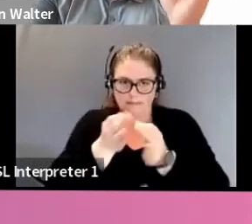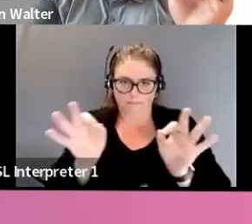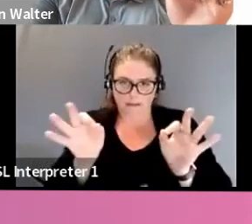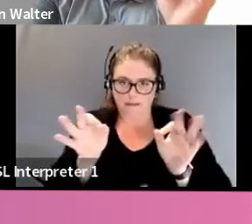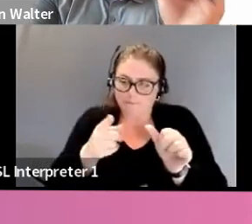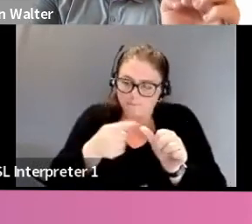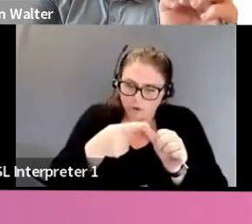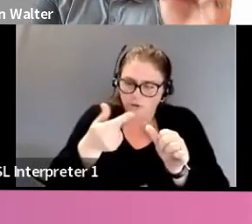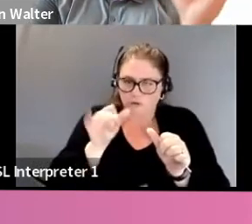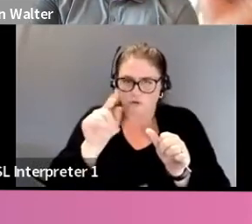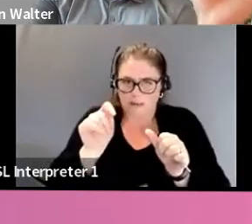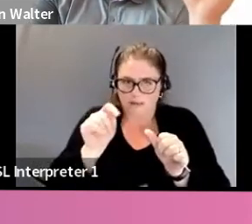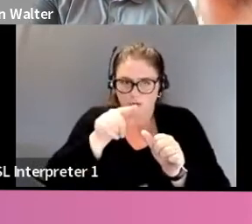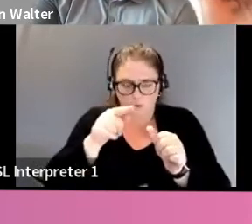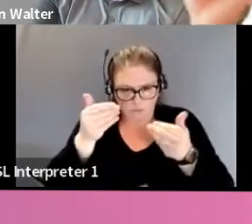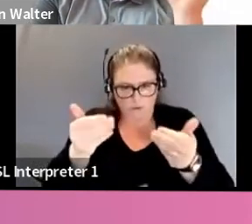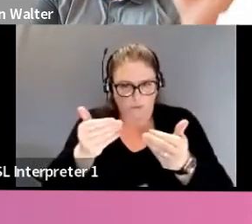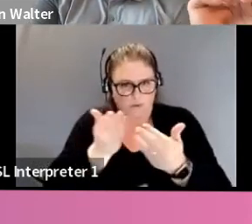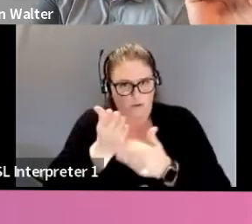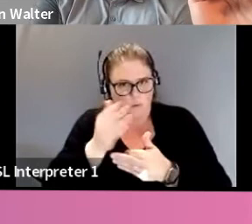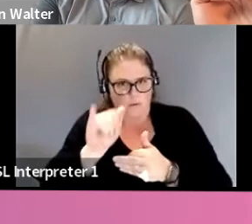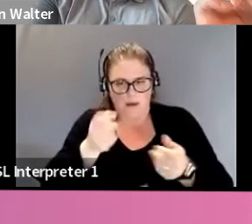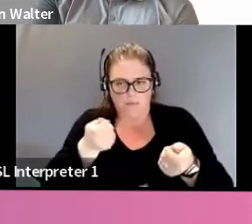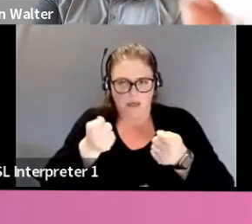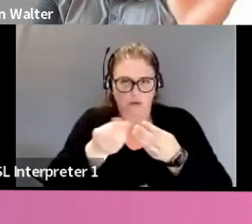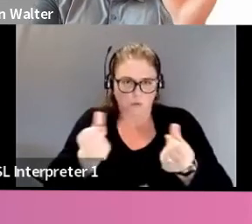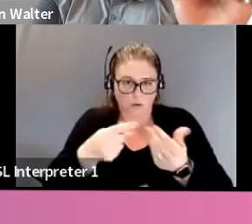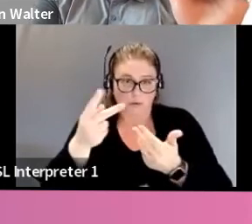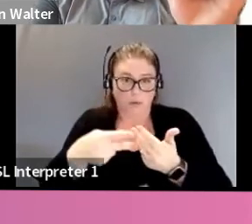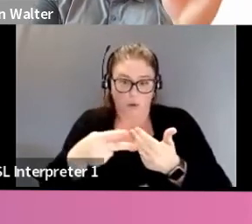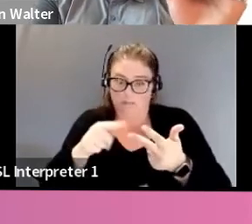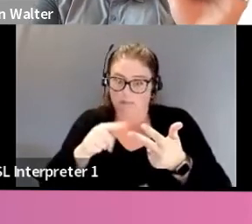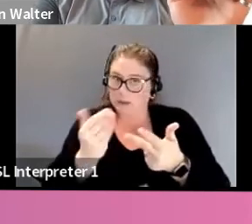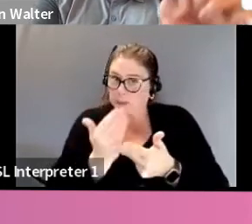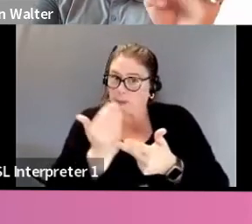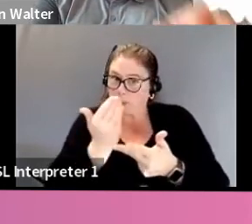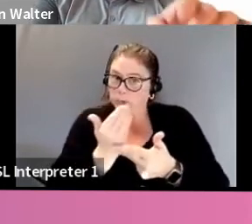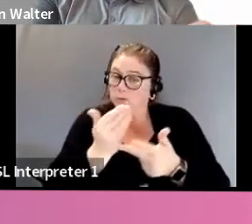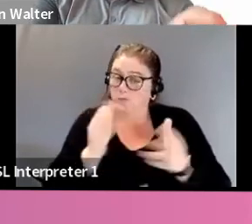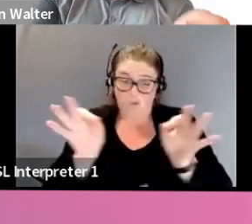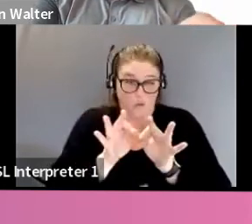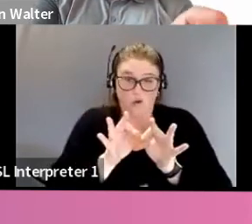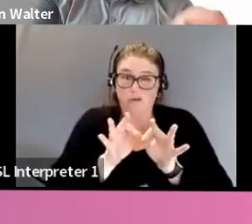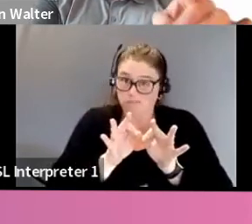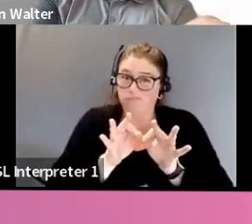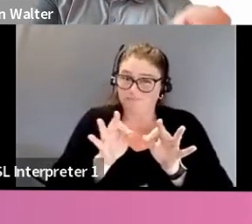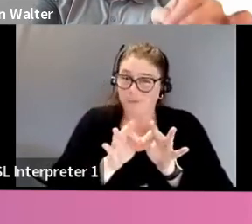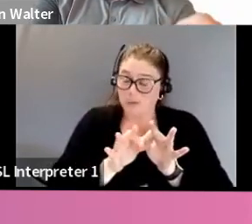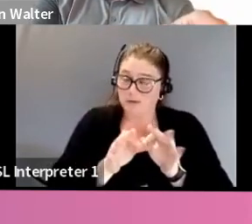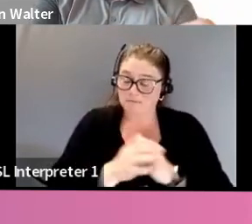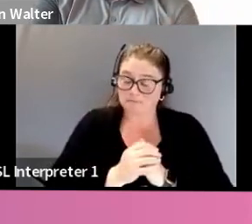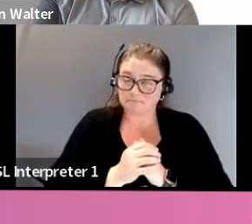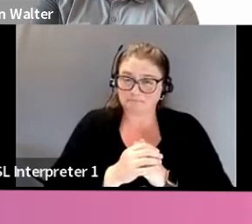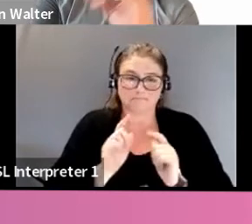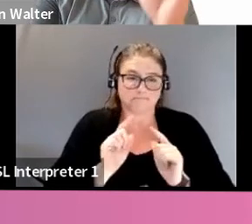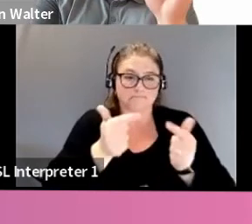that you utilize and leverage through the managed solution. So definitely worth signing up with the Innovation Guelph X